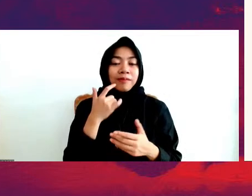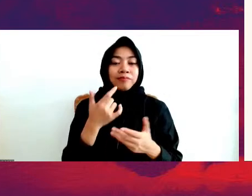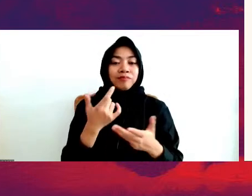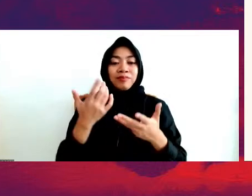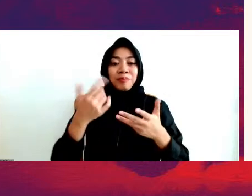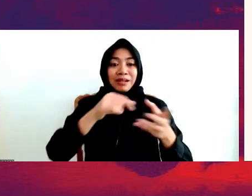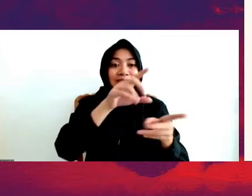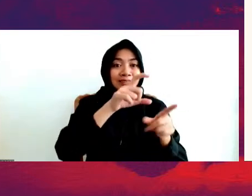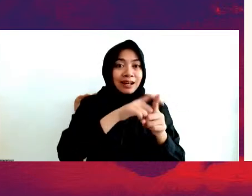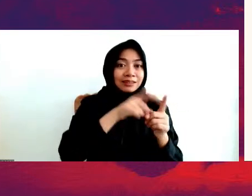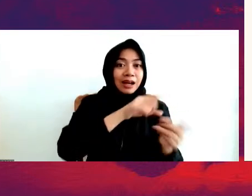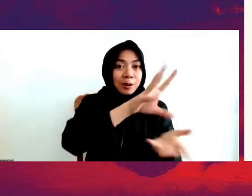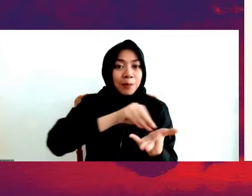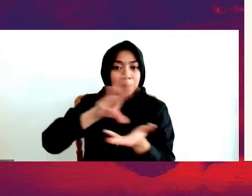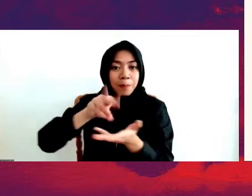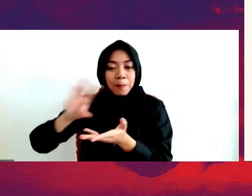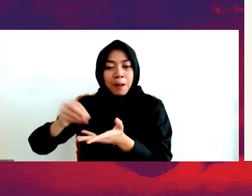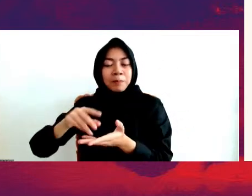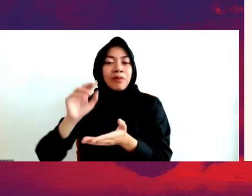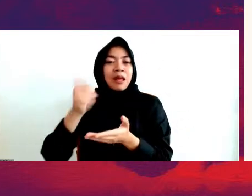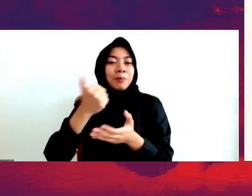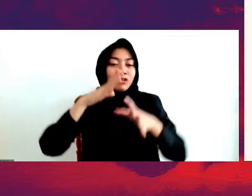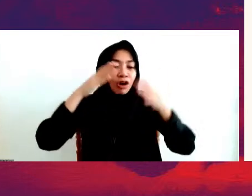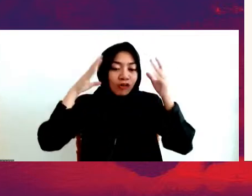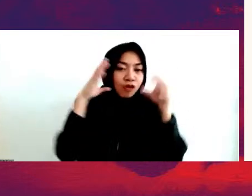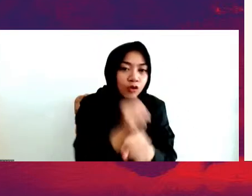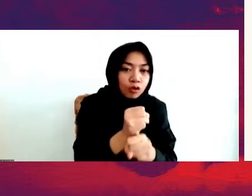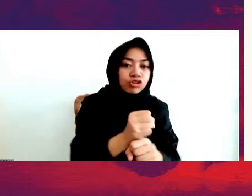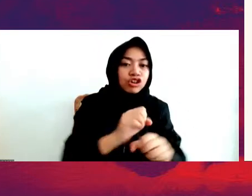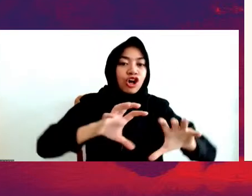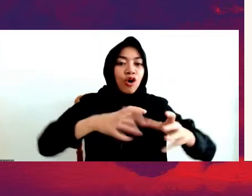to the subgroups within the countries.